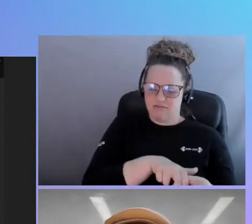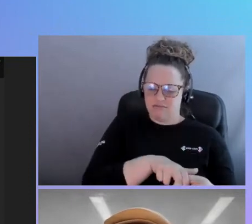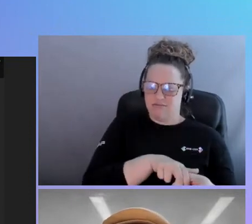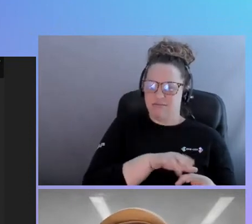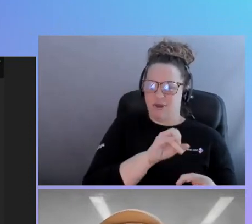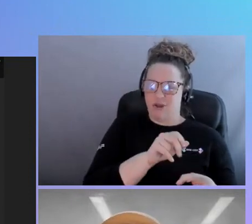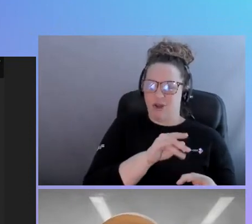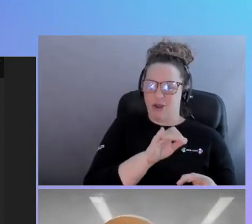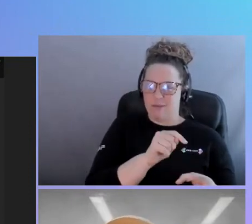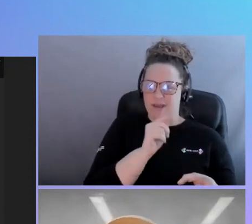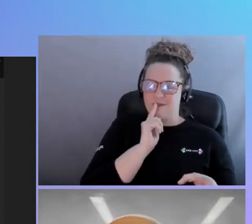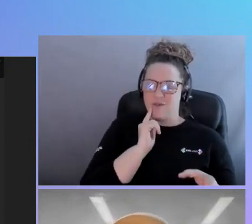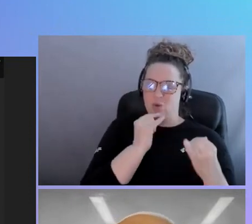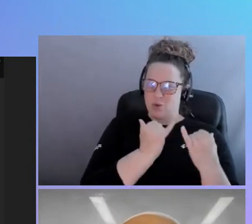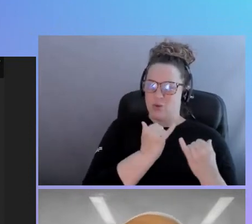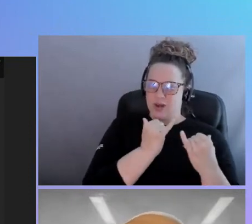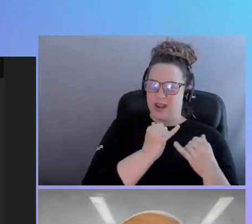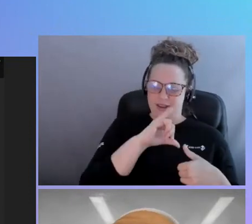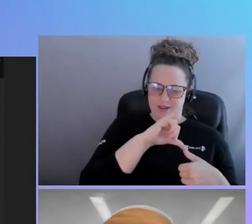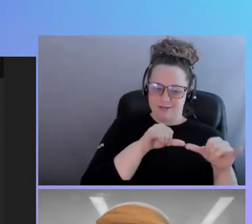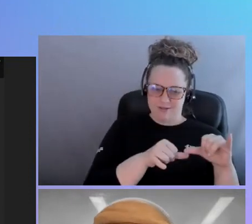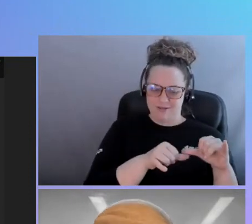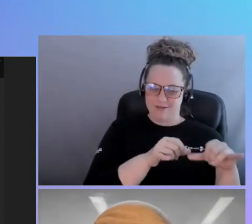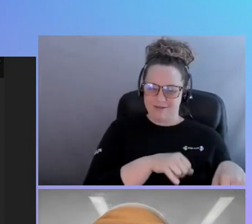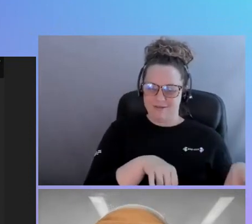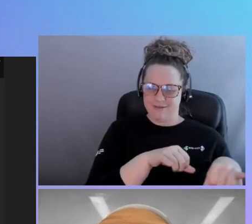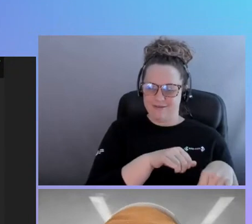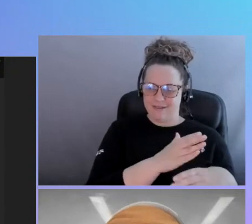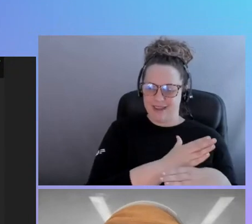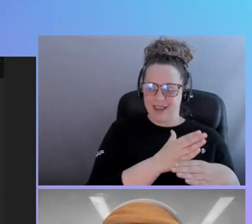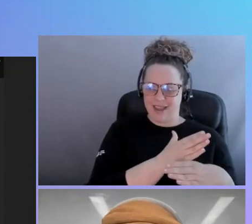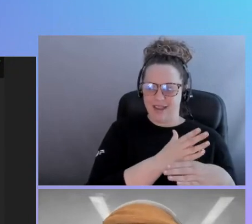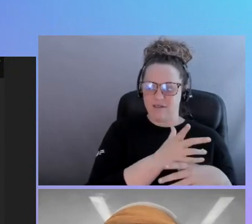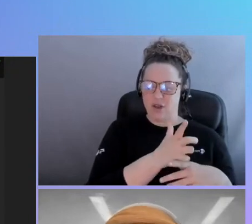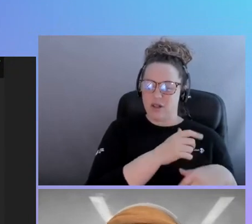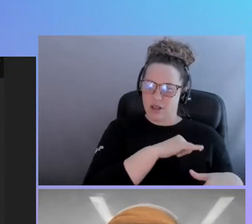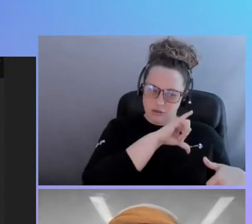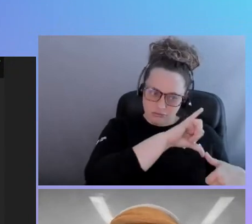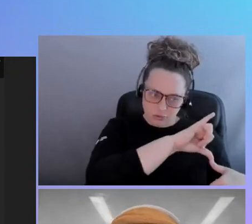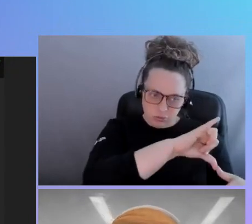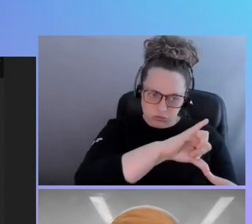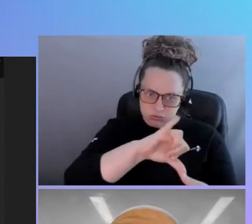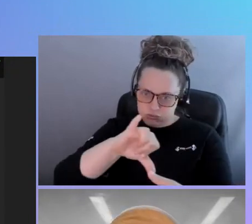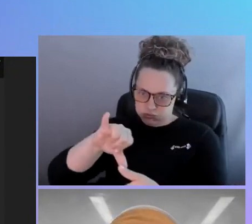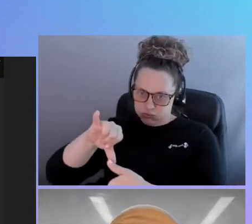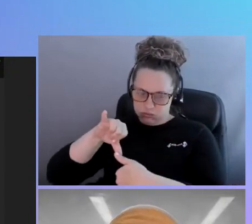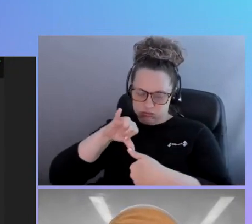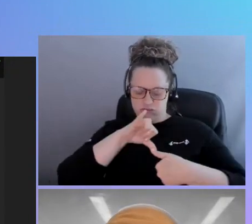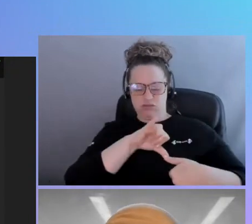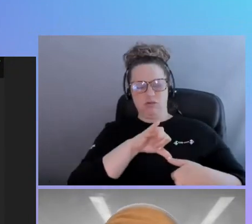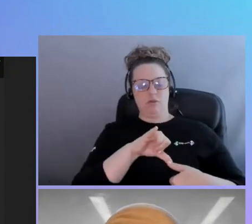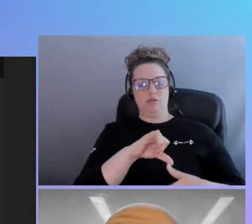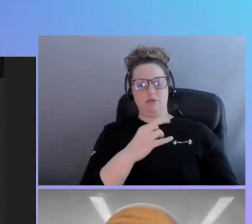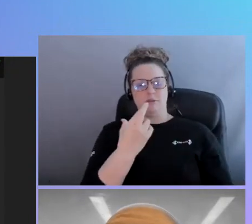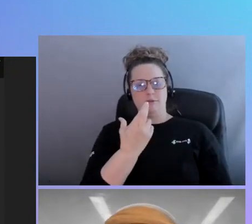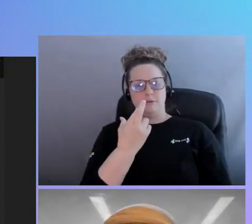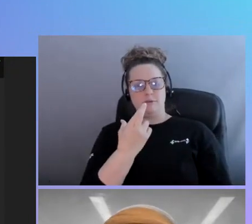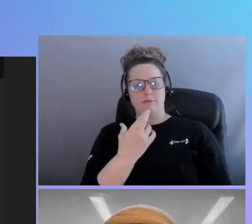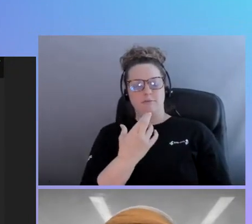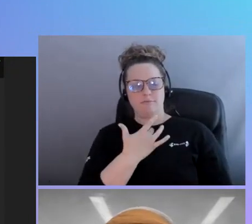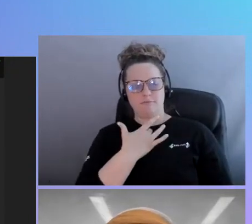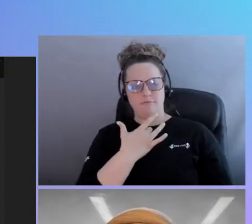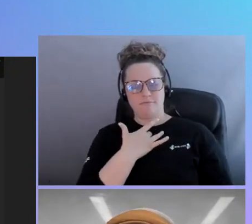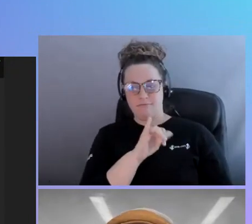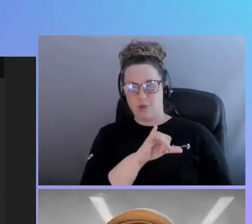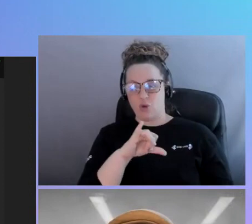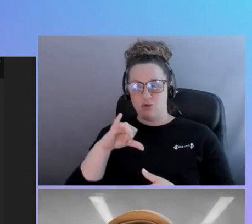average pilot? But what they realized after measuring tons and tons of pilots is that those